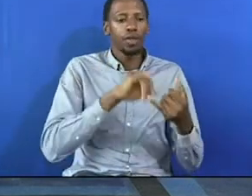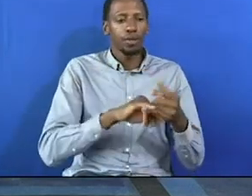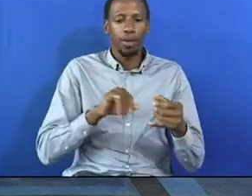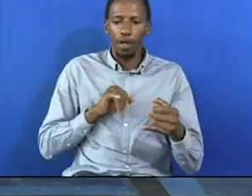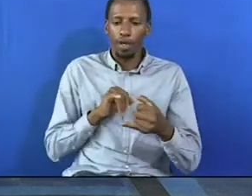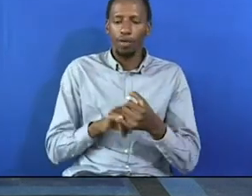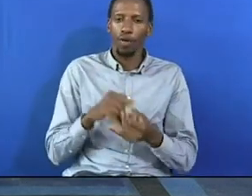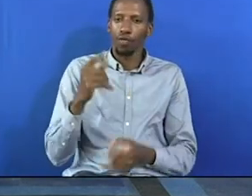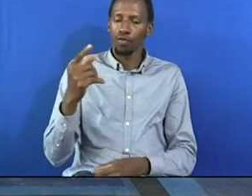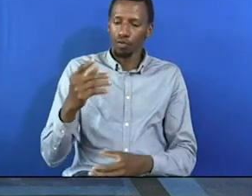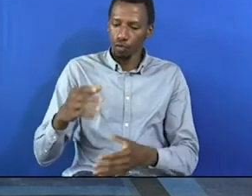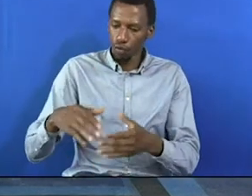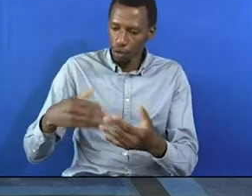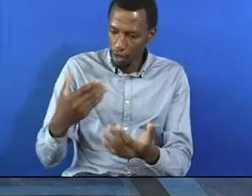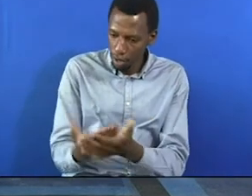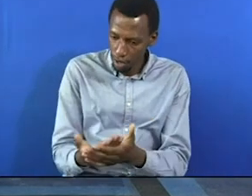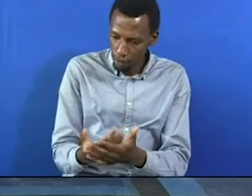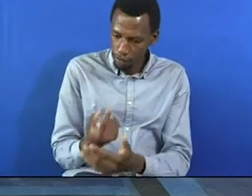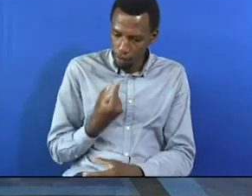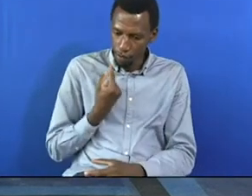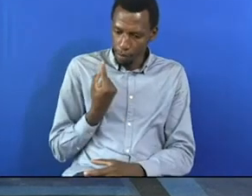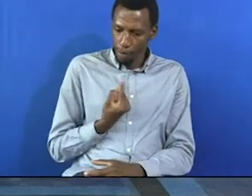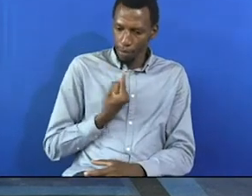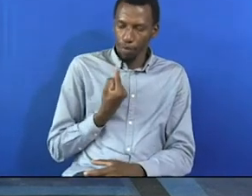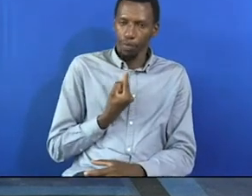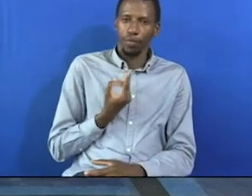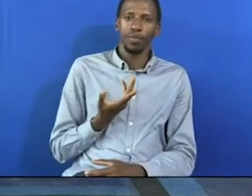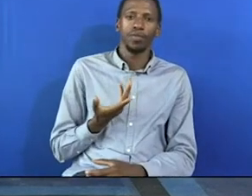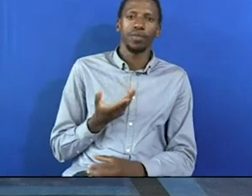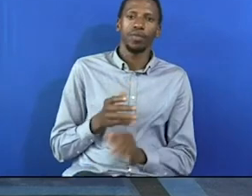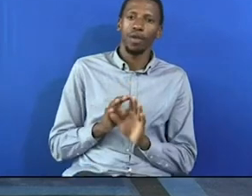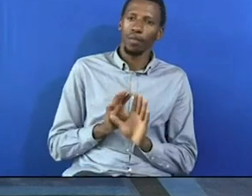You arrive self-contained. You are here.